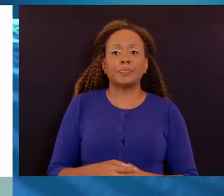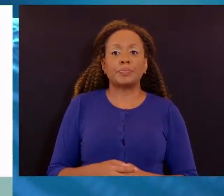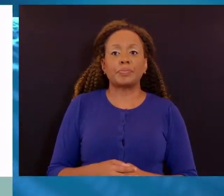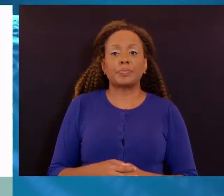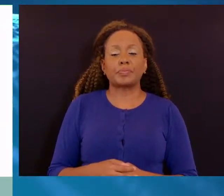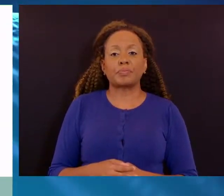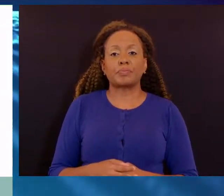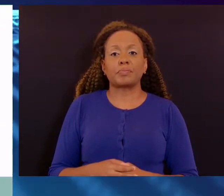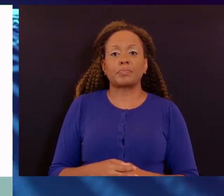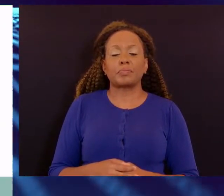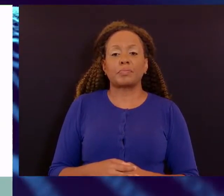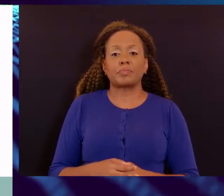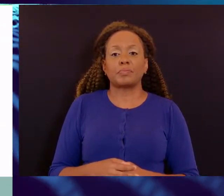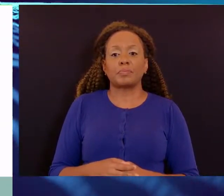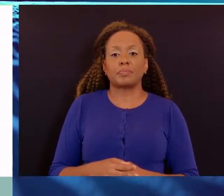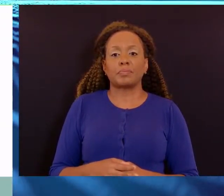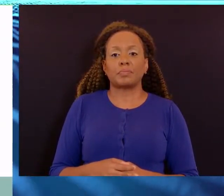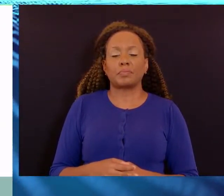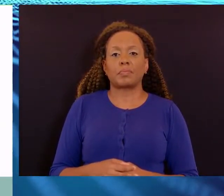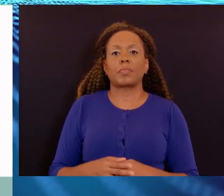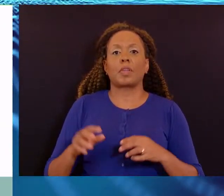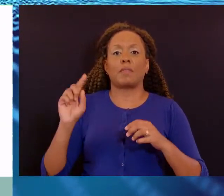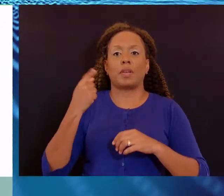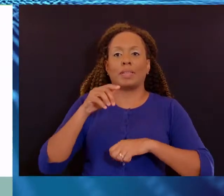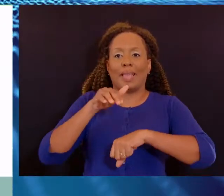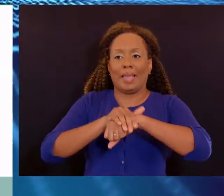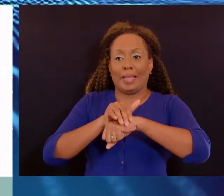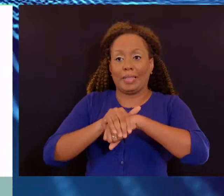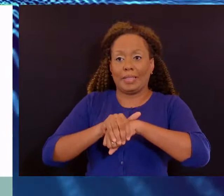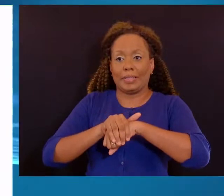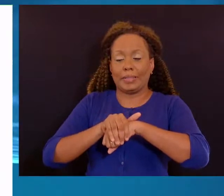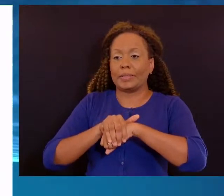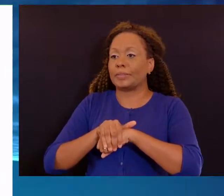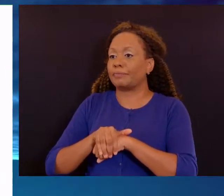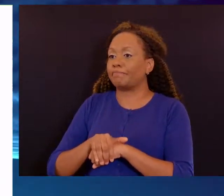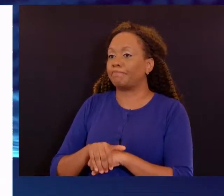So let us look first at the English.